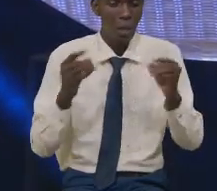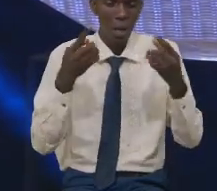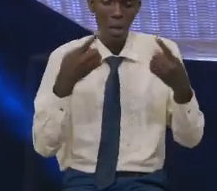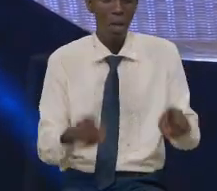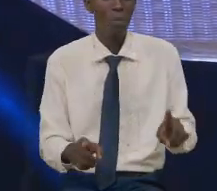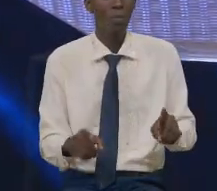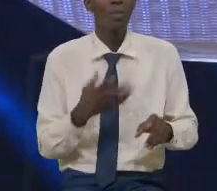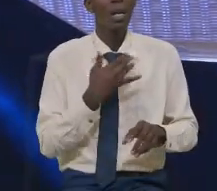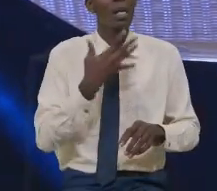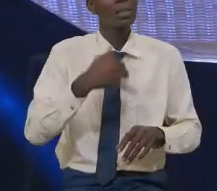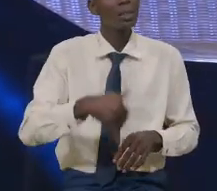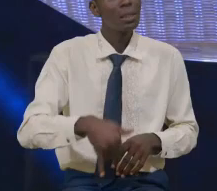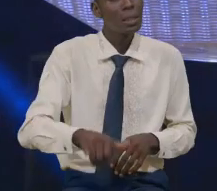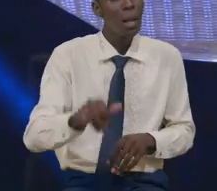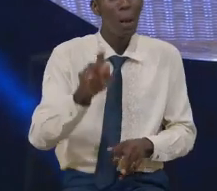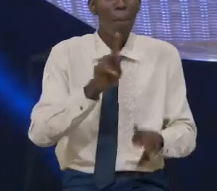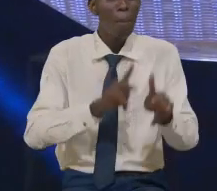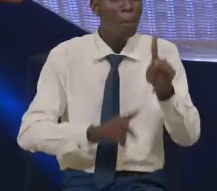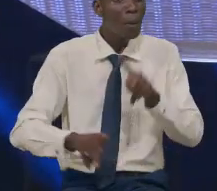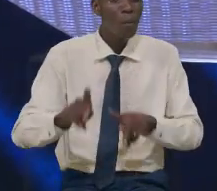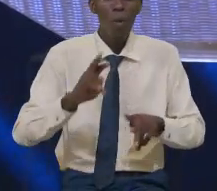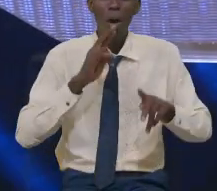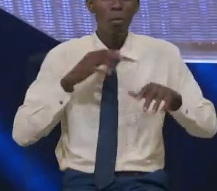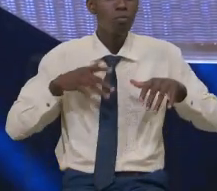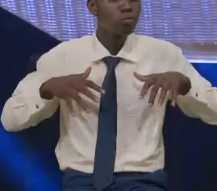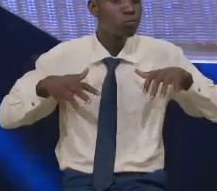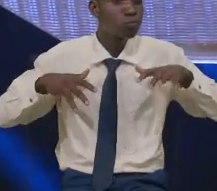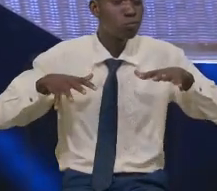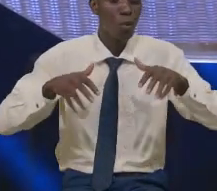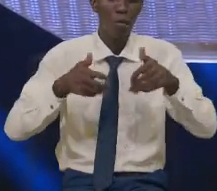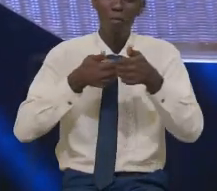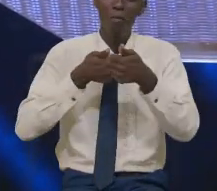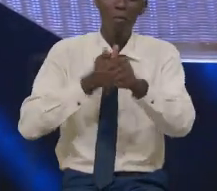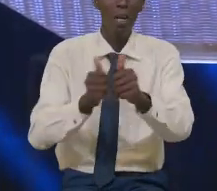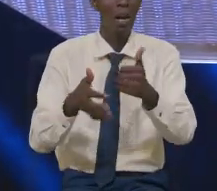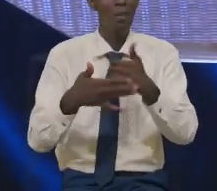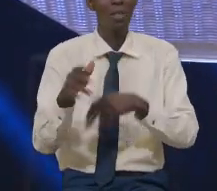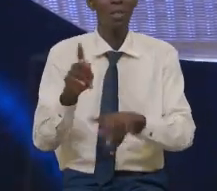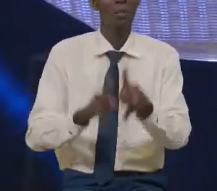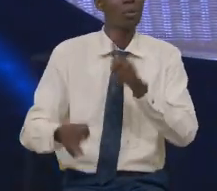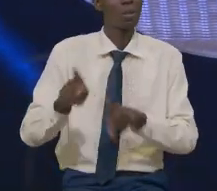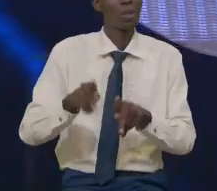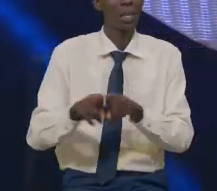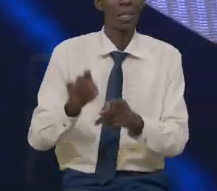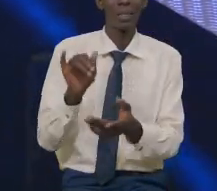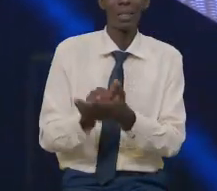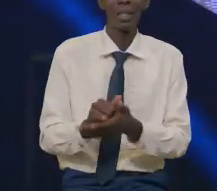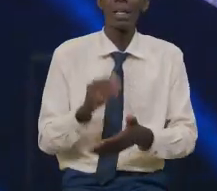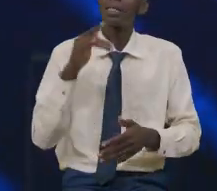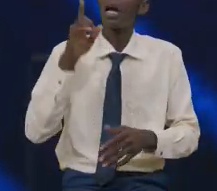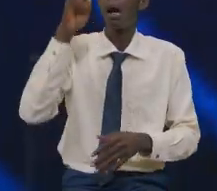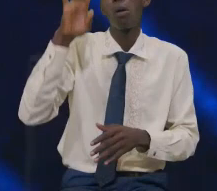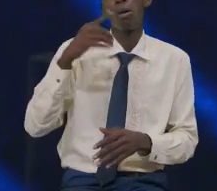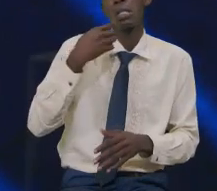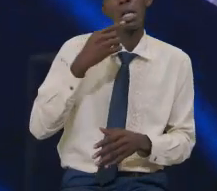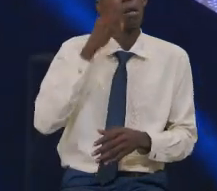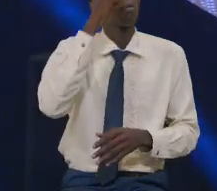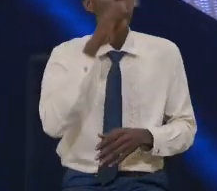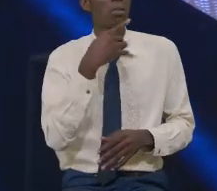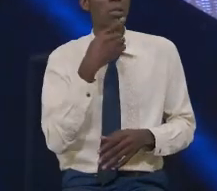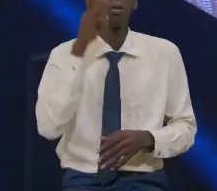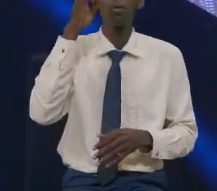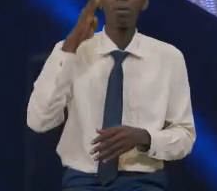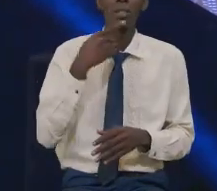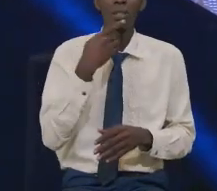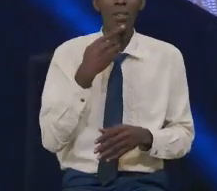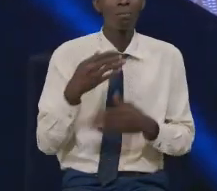And yet people are following after them. Everything they have said, they said, God said, God said, God said,